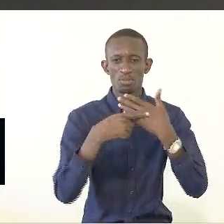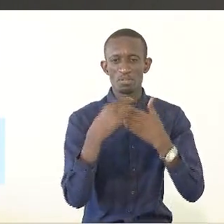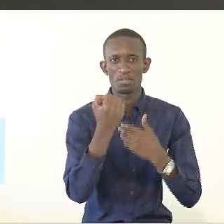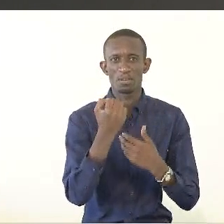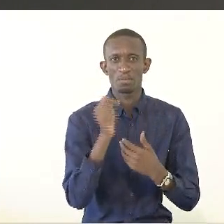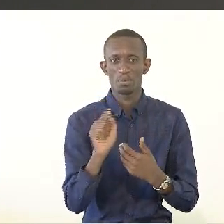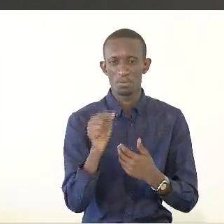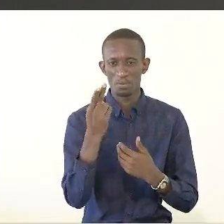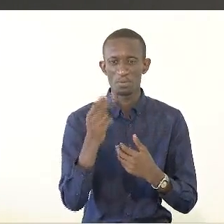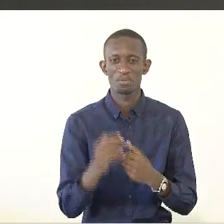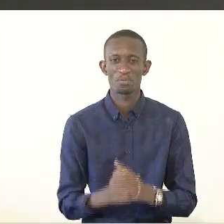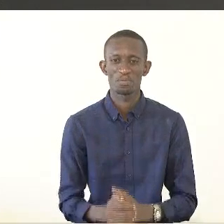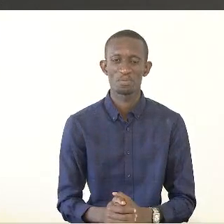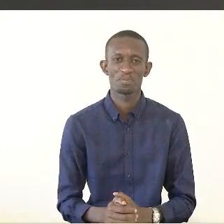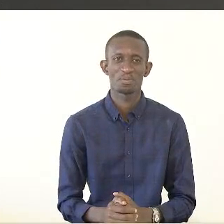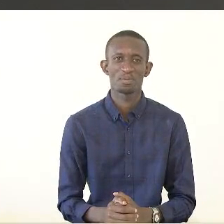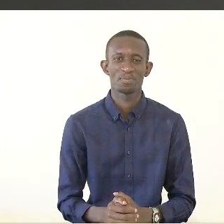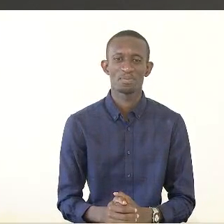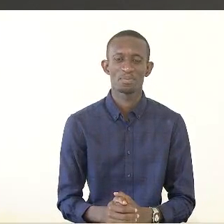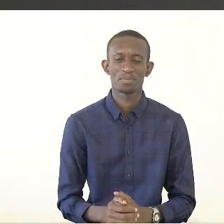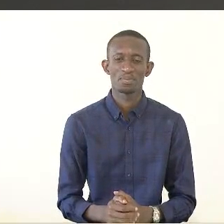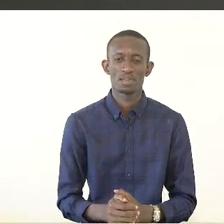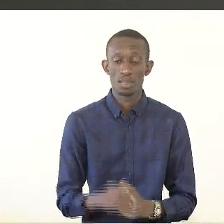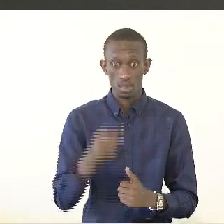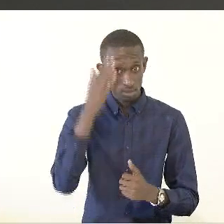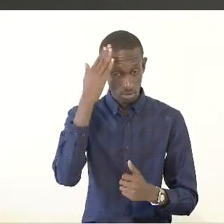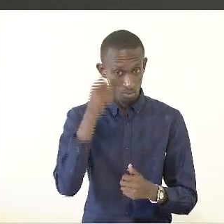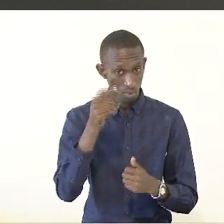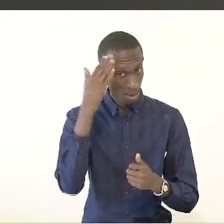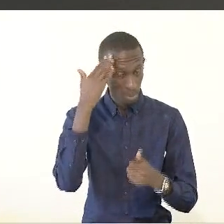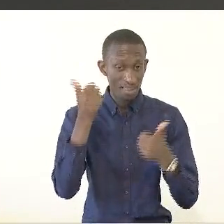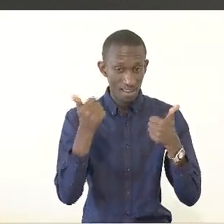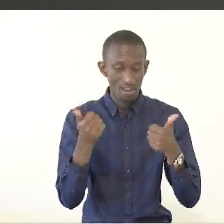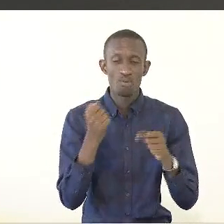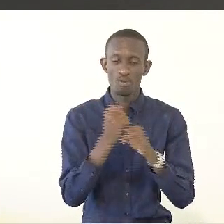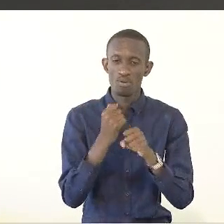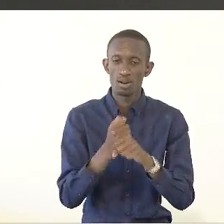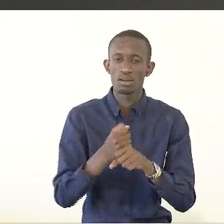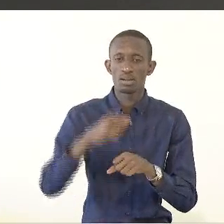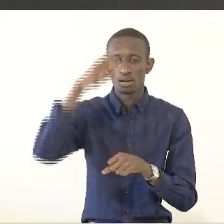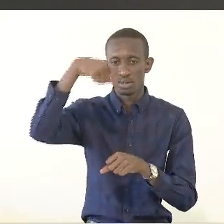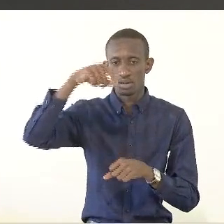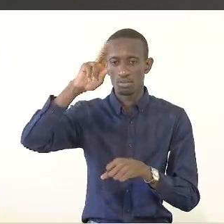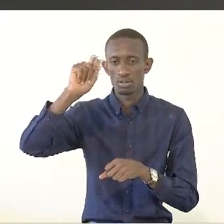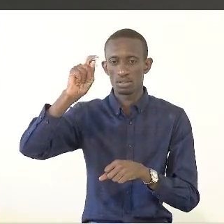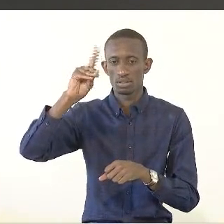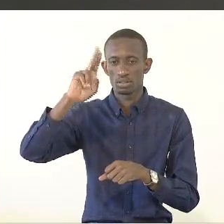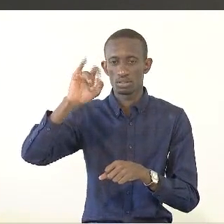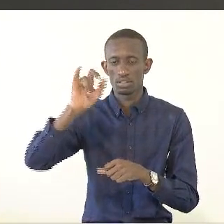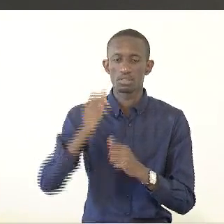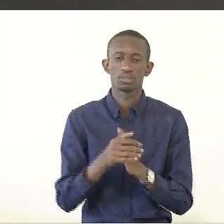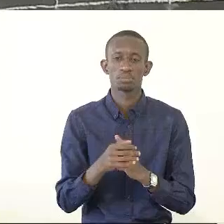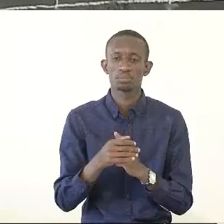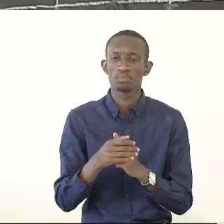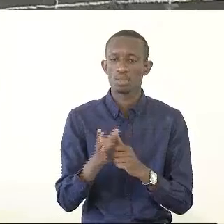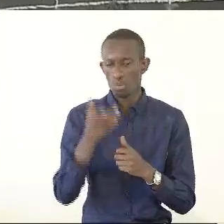your quadratic equation by using graphical methods. You've seen how we've found the value of x, the value